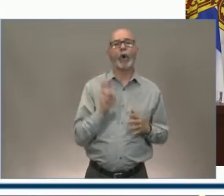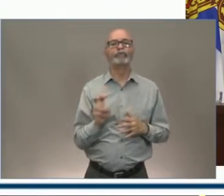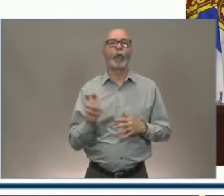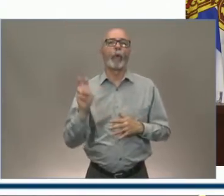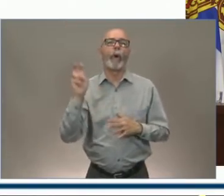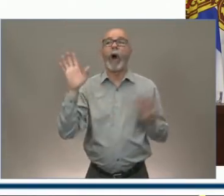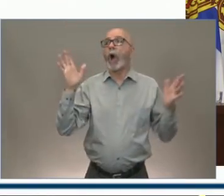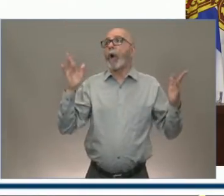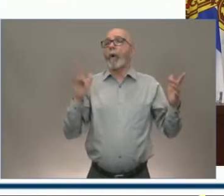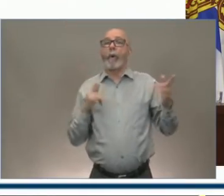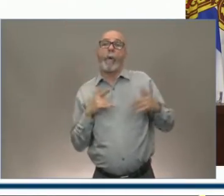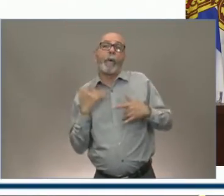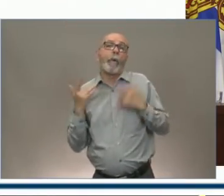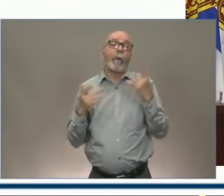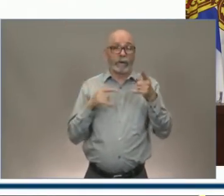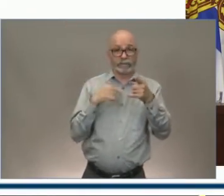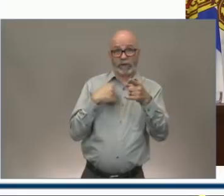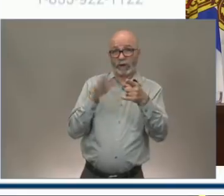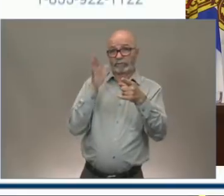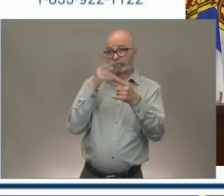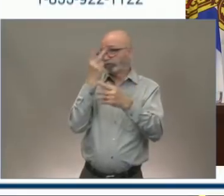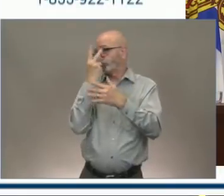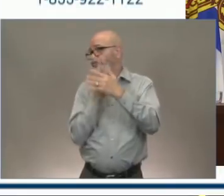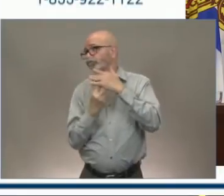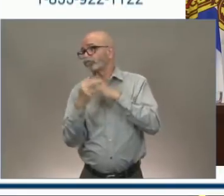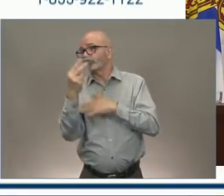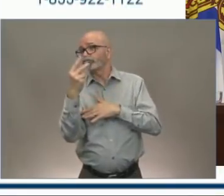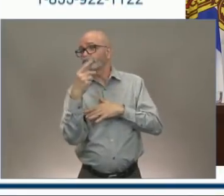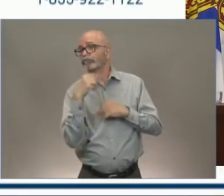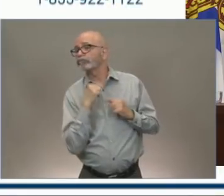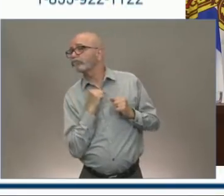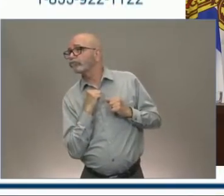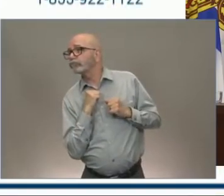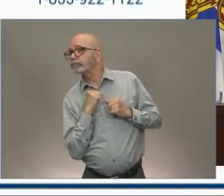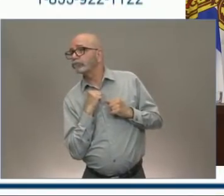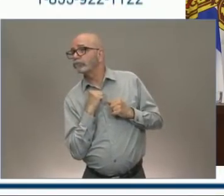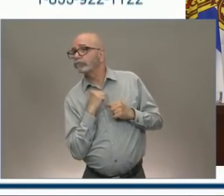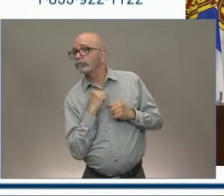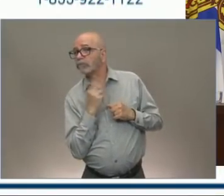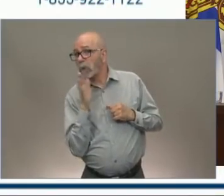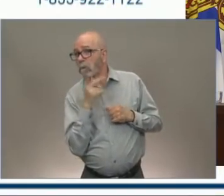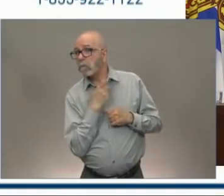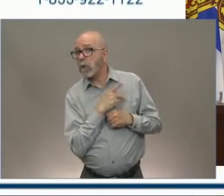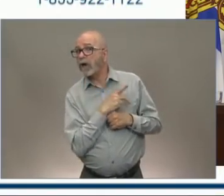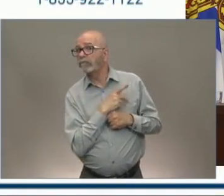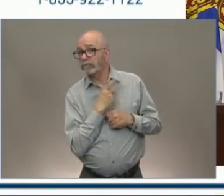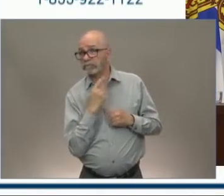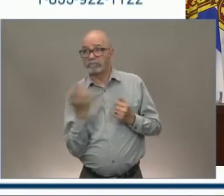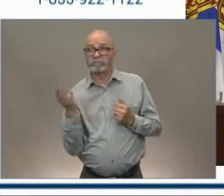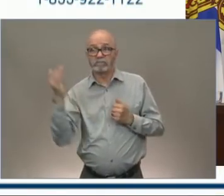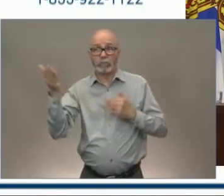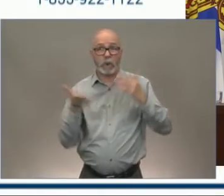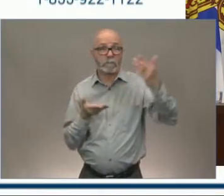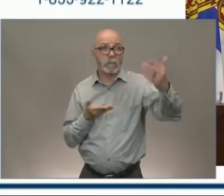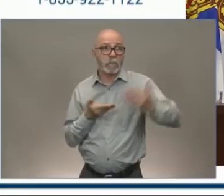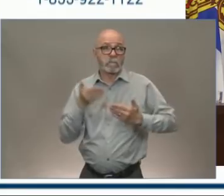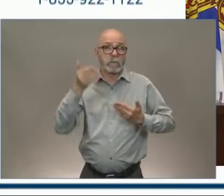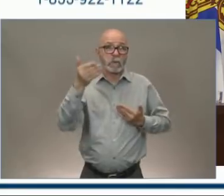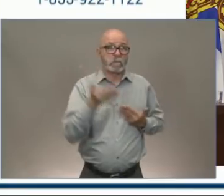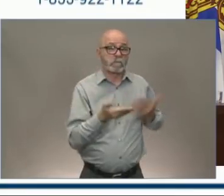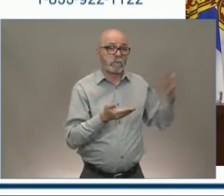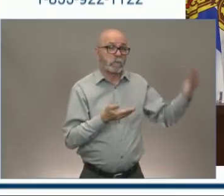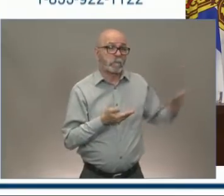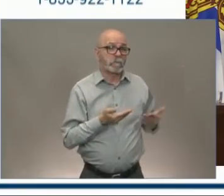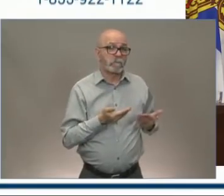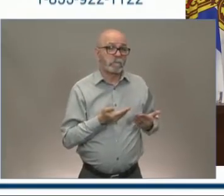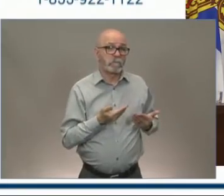you foresee there being some sort of provincial, okay, you can come into Nova Scotia without self-isolating